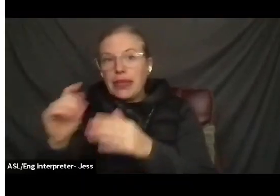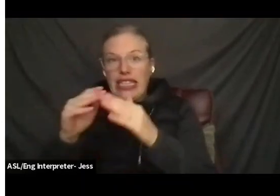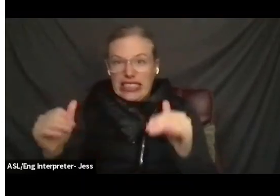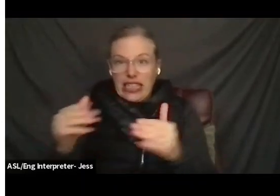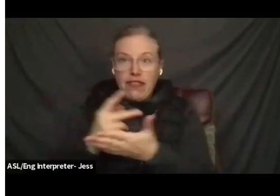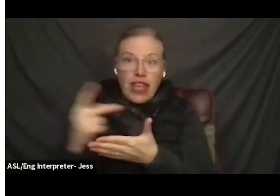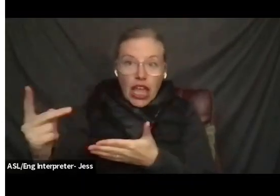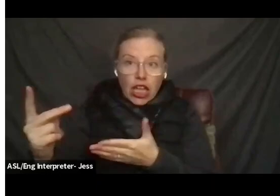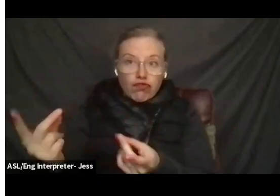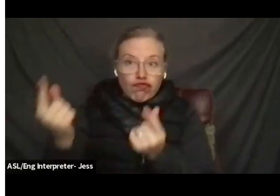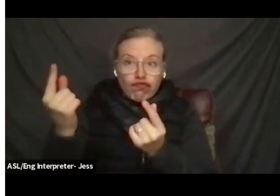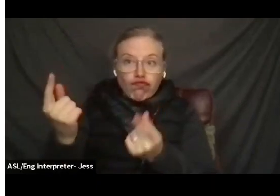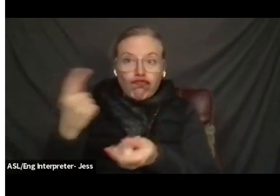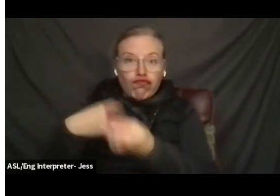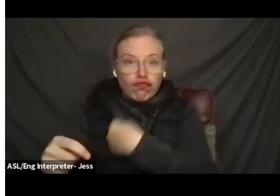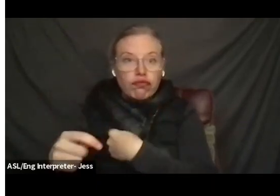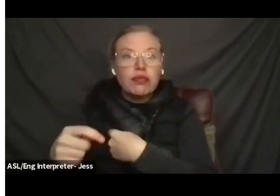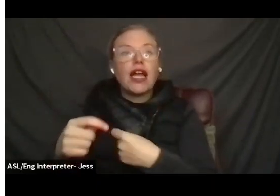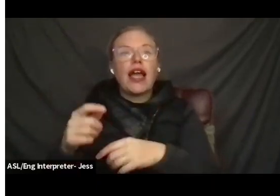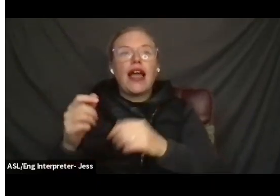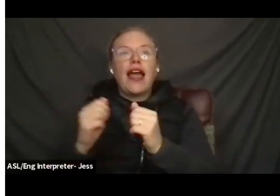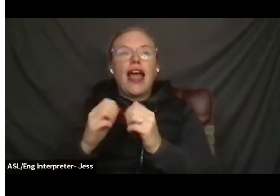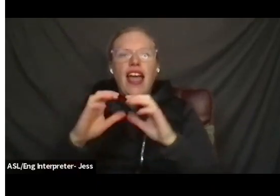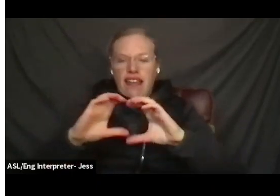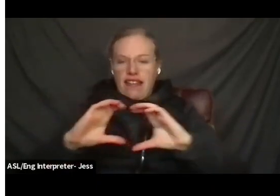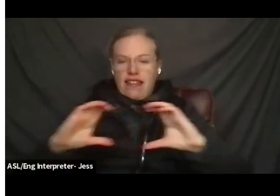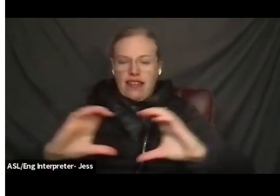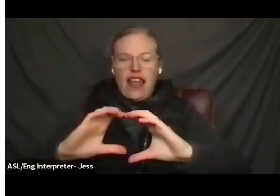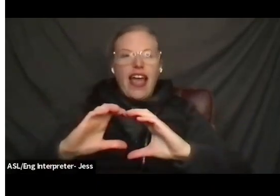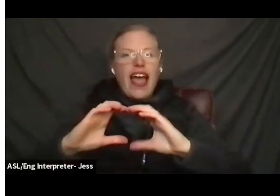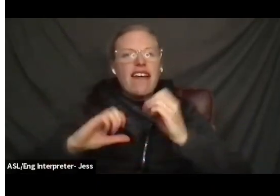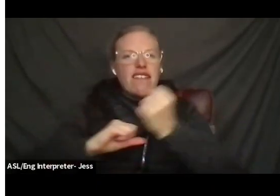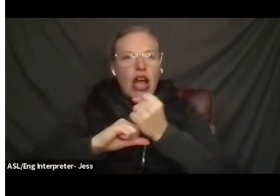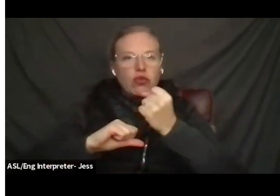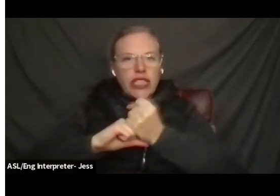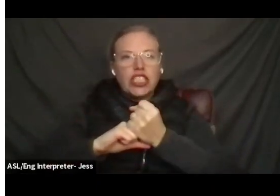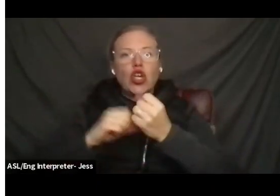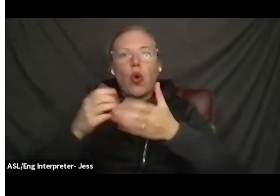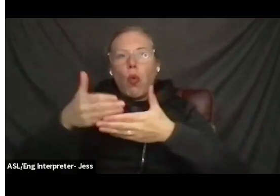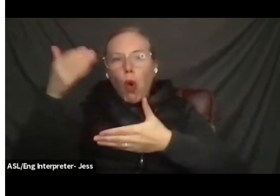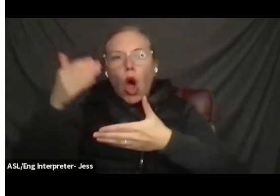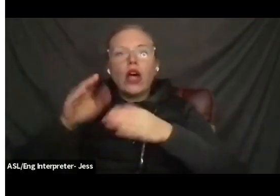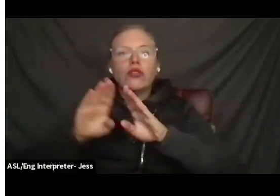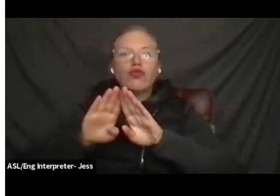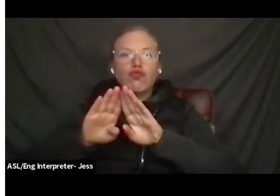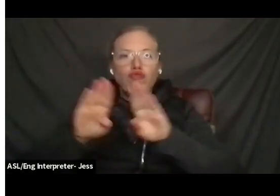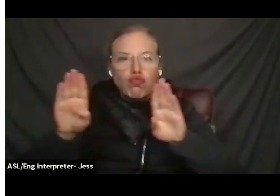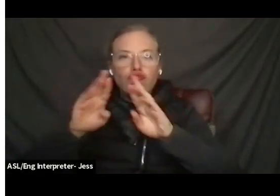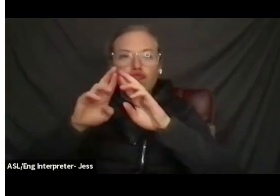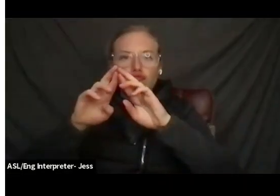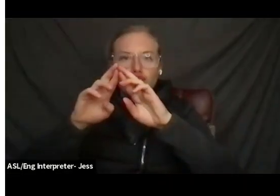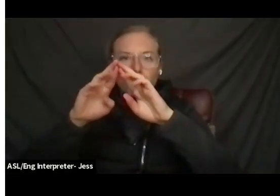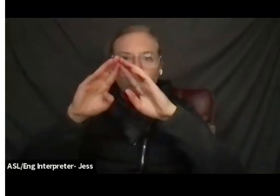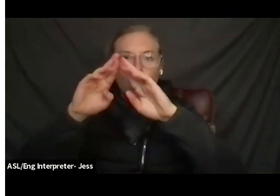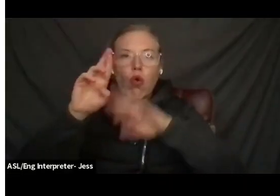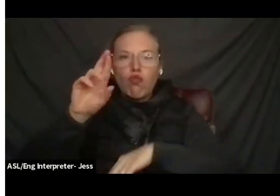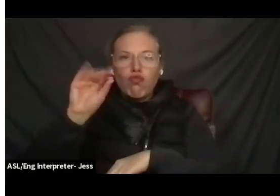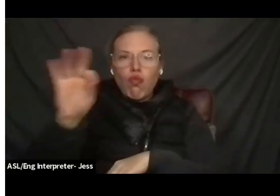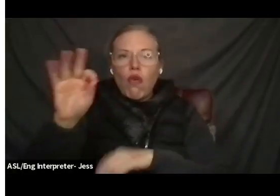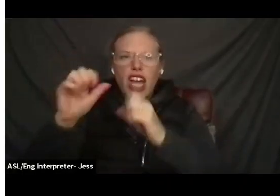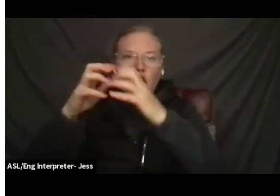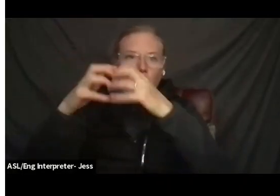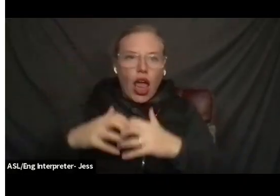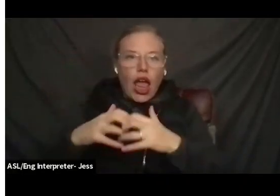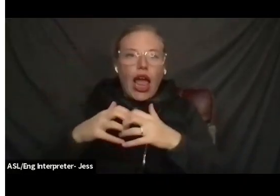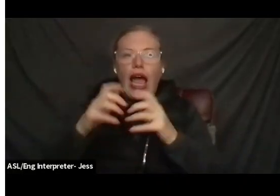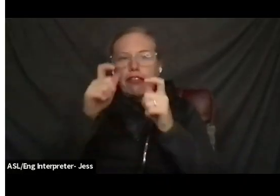system failures, foundation, walls, roof that could collapse, and accessibility improvements. So I've detailed some examples